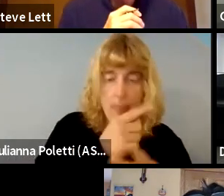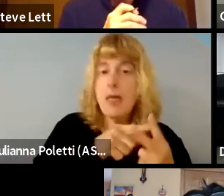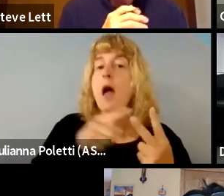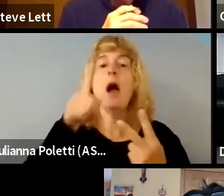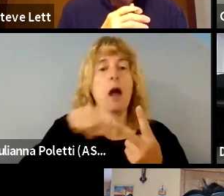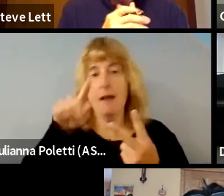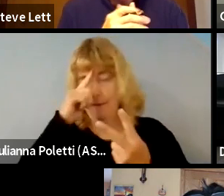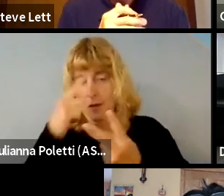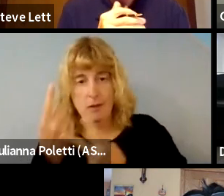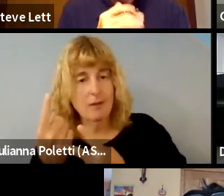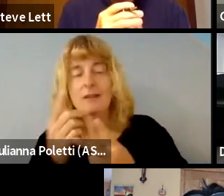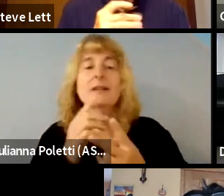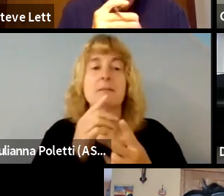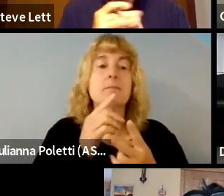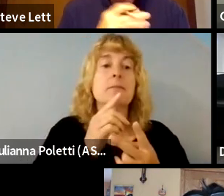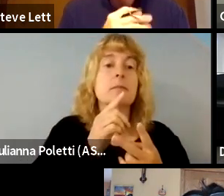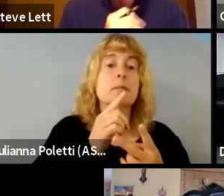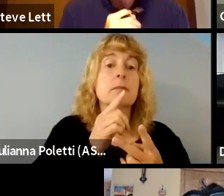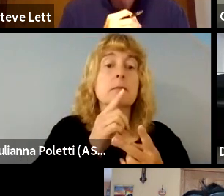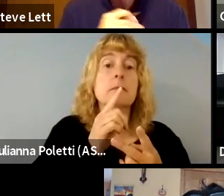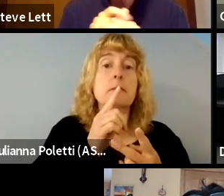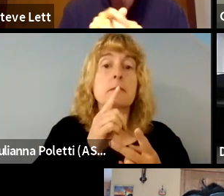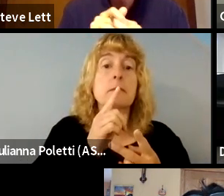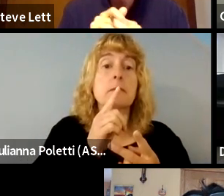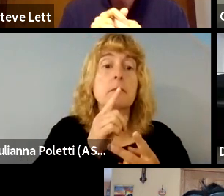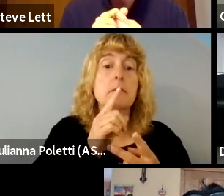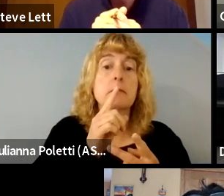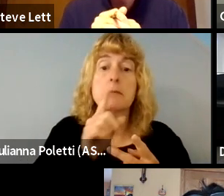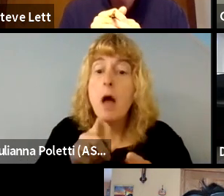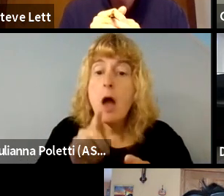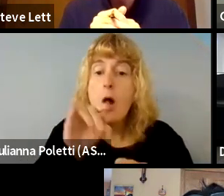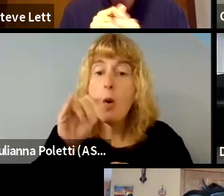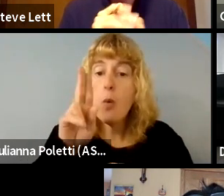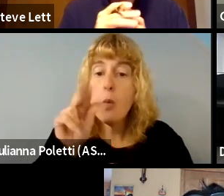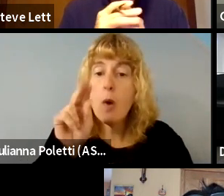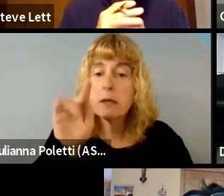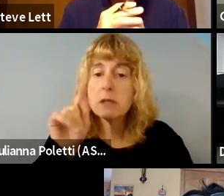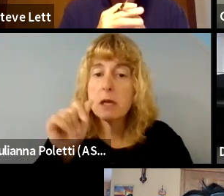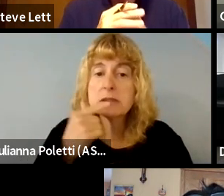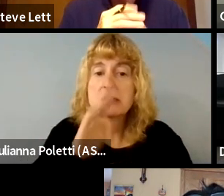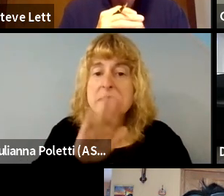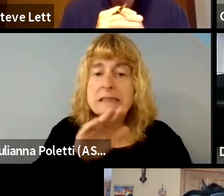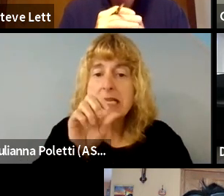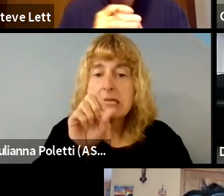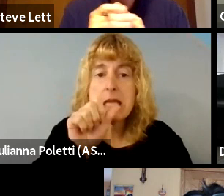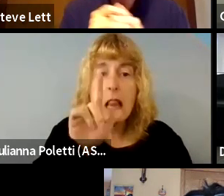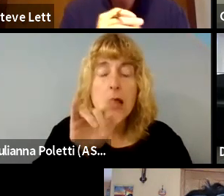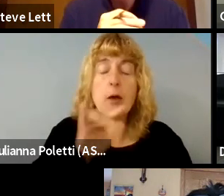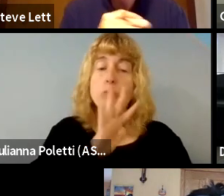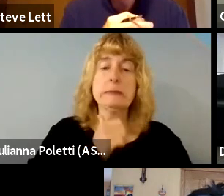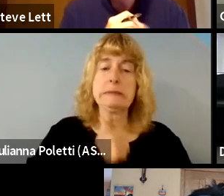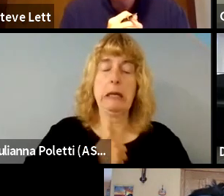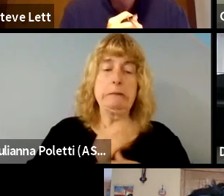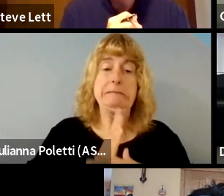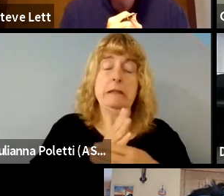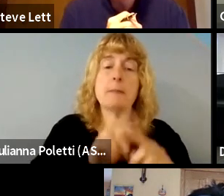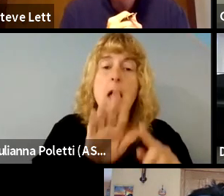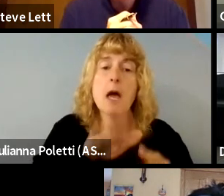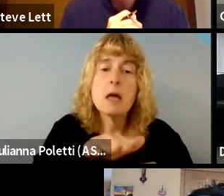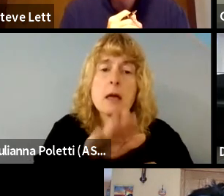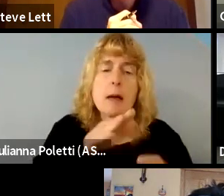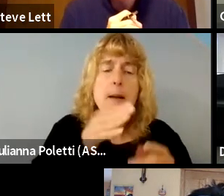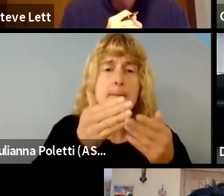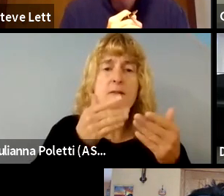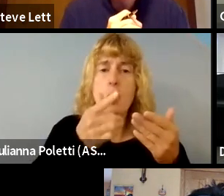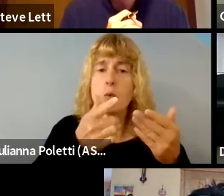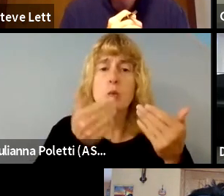And Sally, before you do that. Yes, go ahead, Juanita. I'm sorry. Before you do that, I guess I lost so